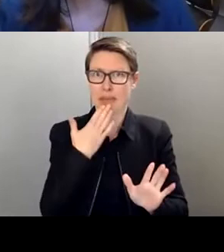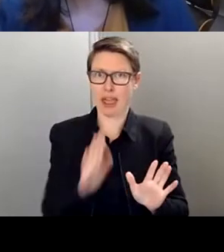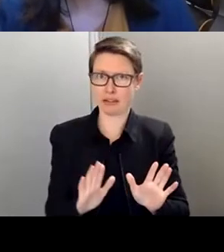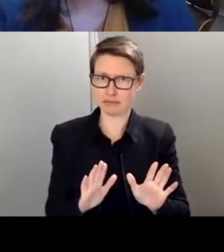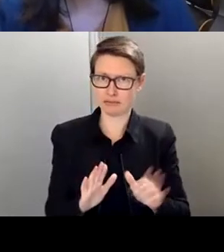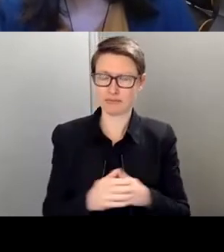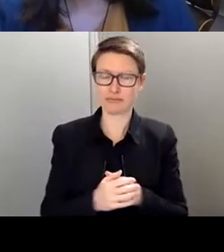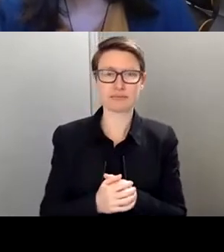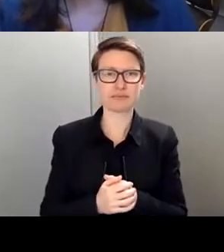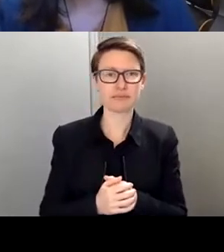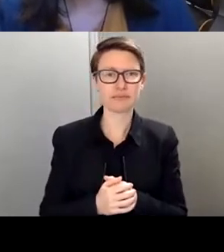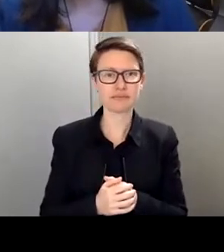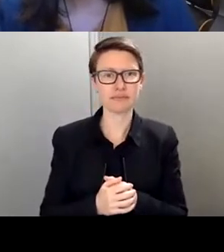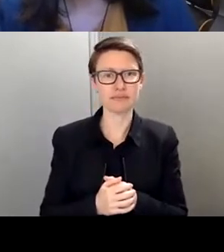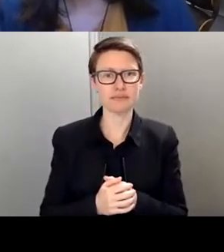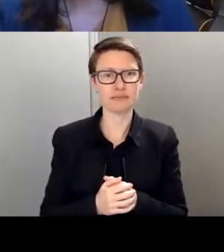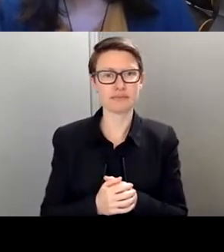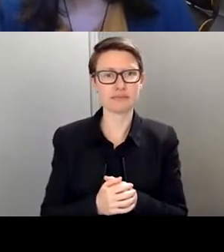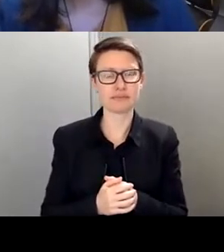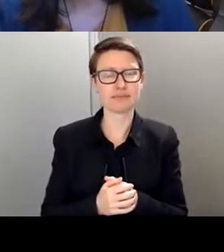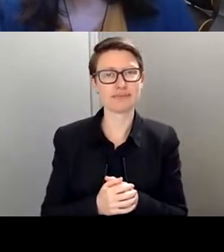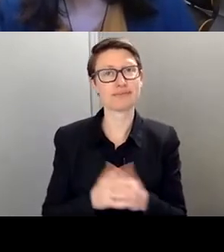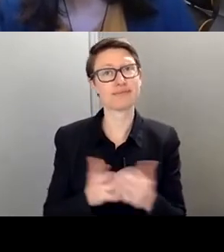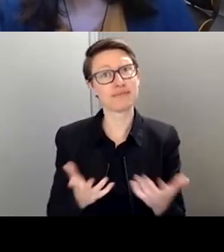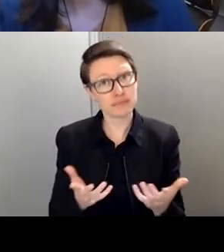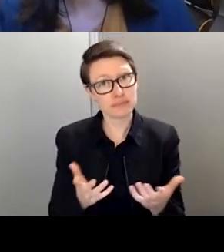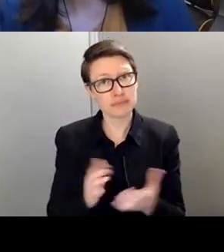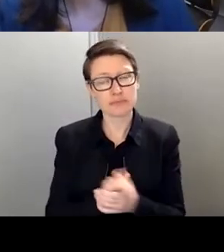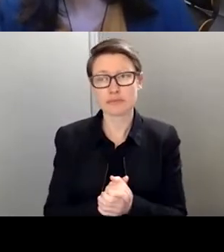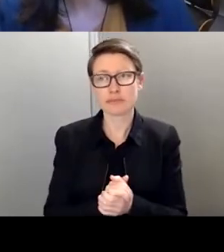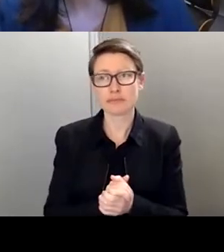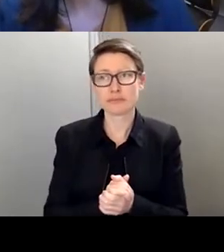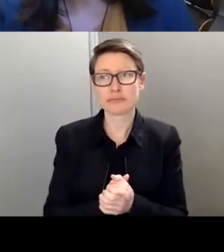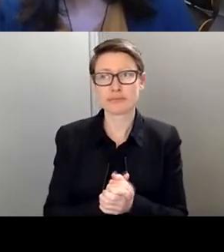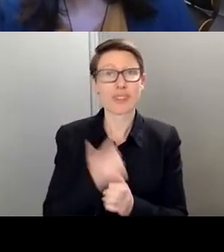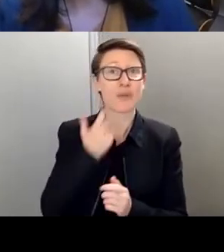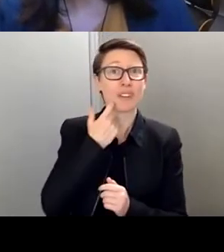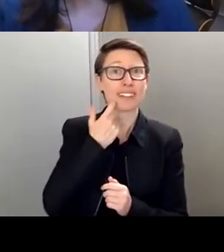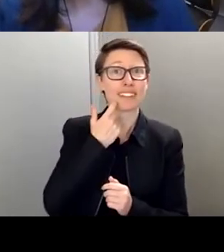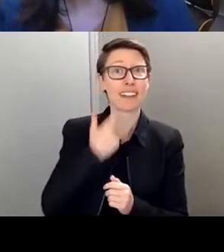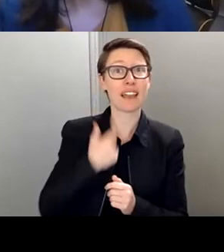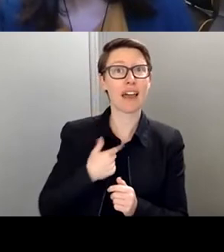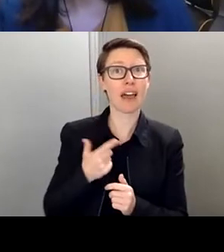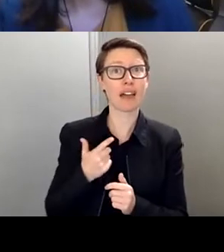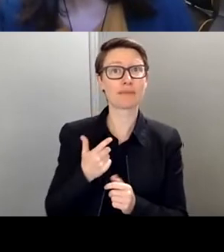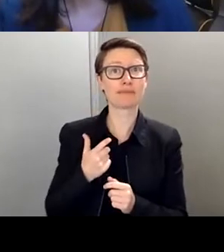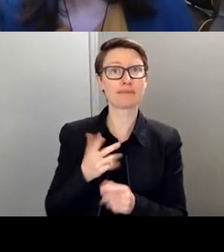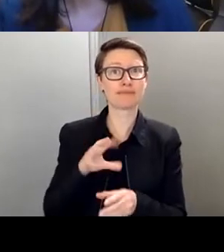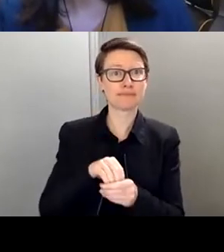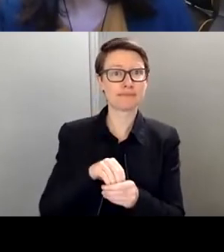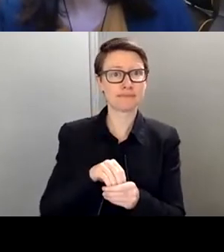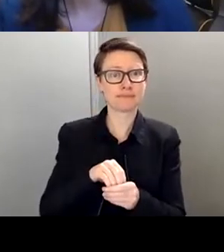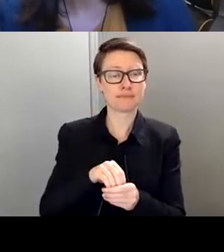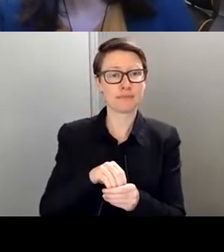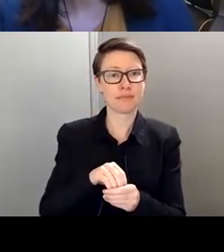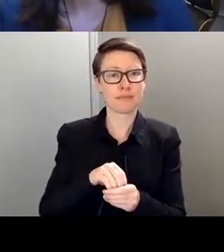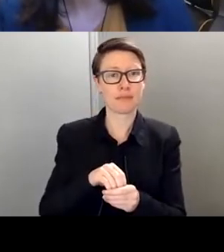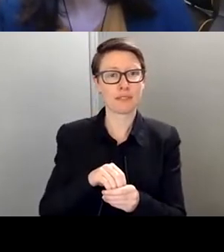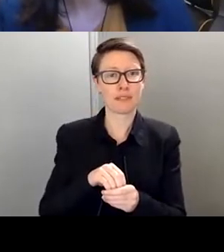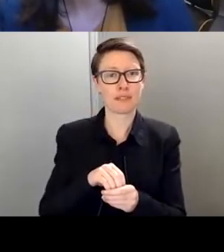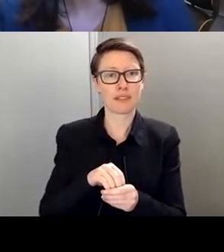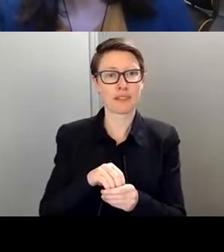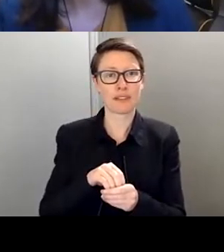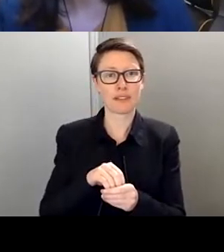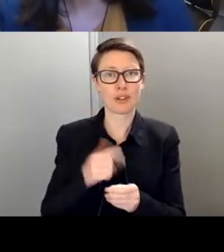other side, you know, I get asked a lot, you know, I was recently contributing to a Good